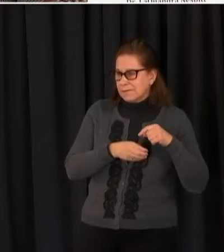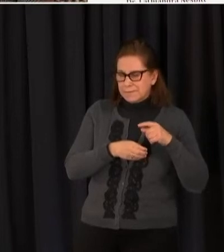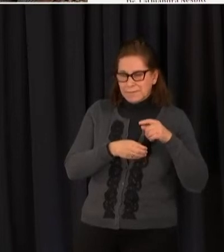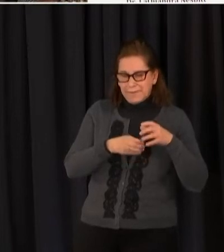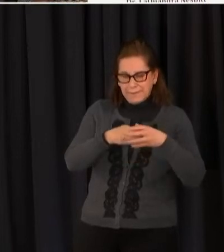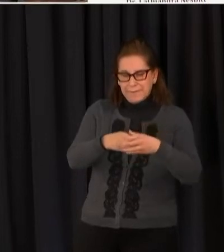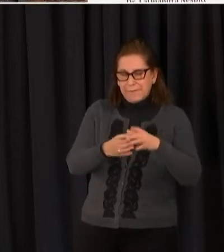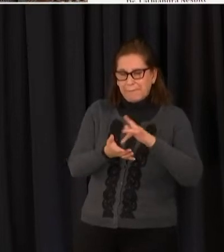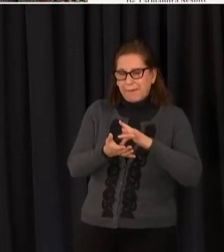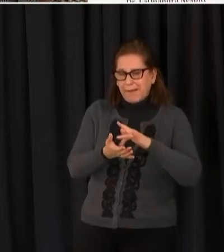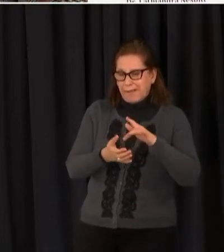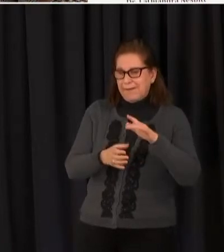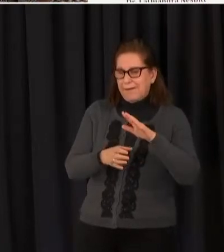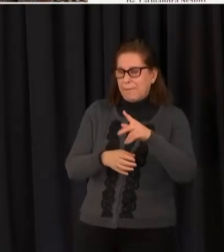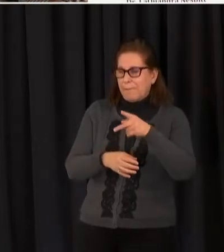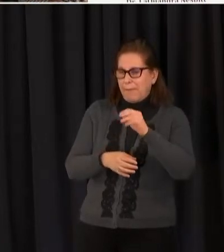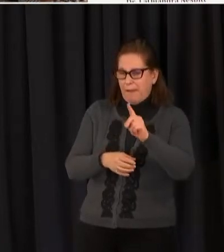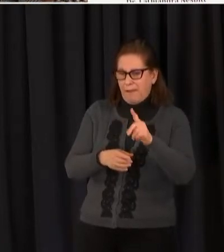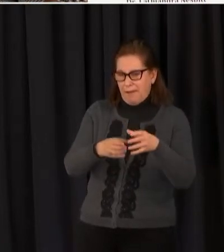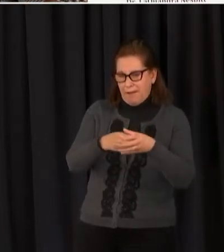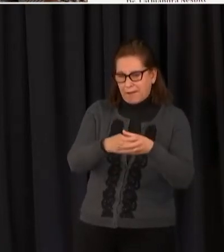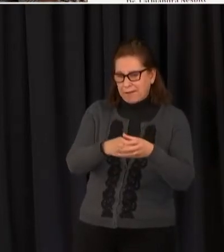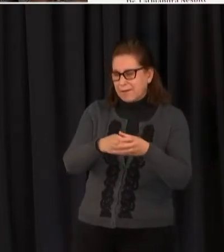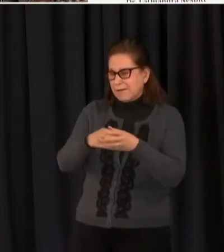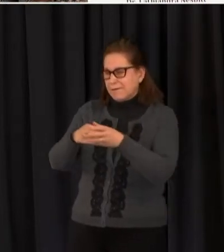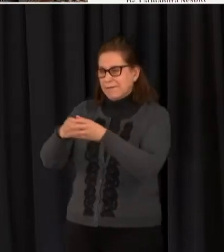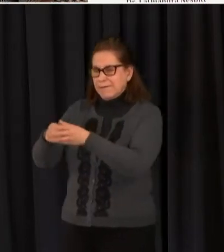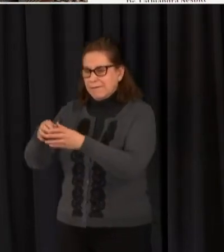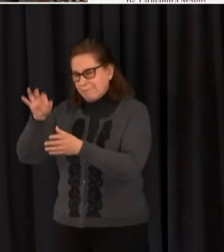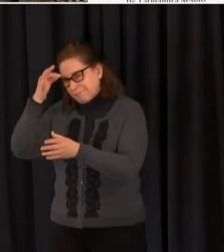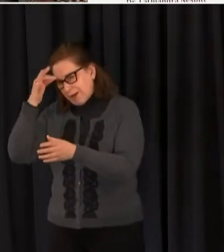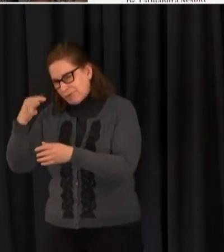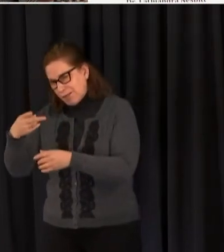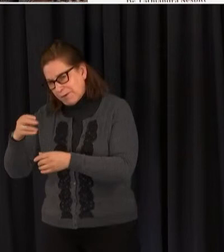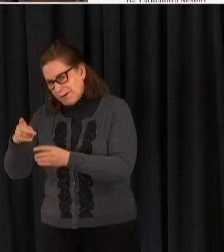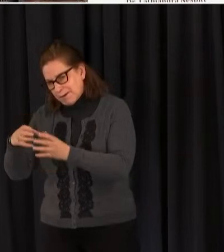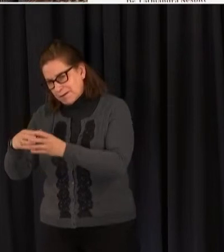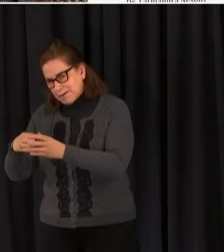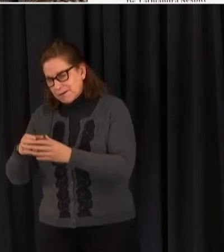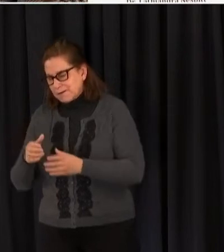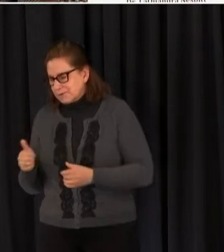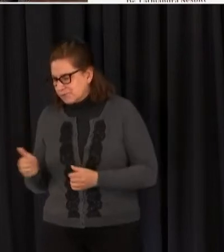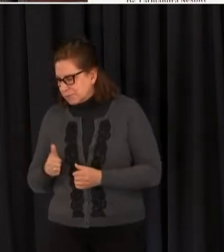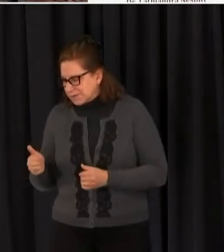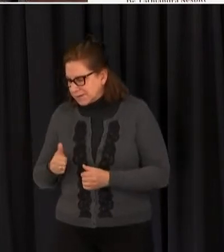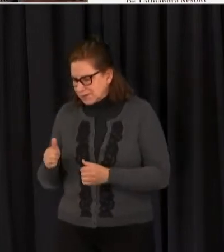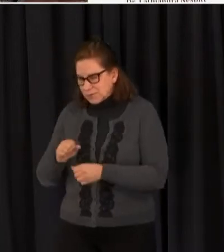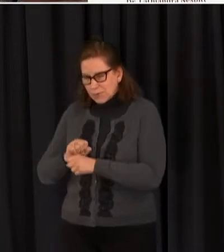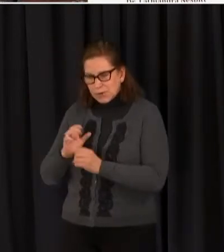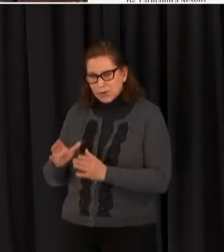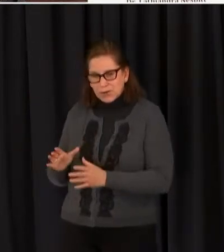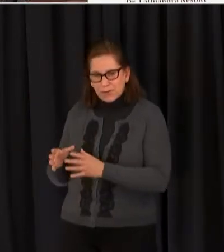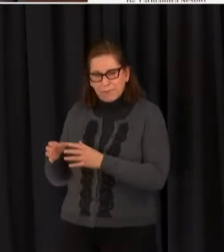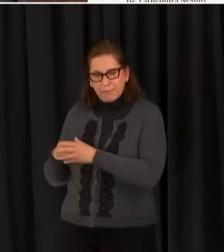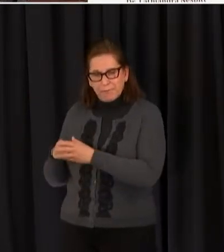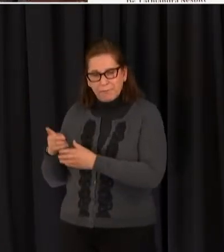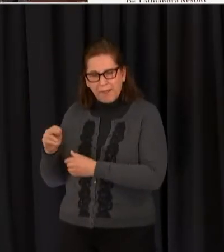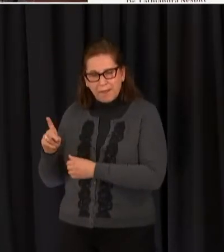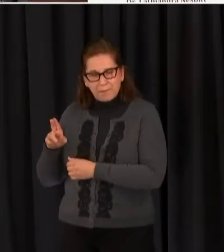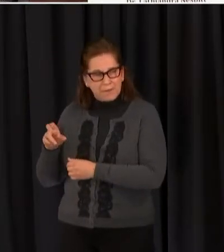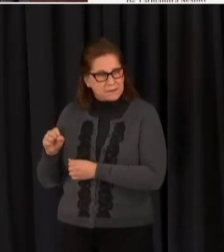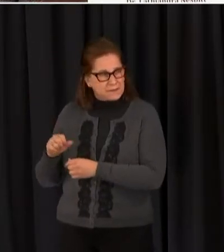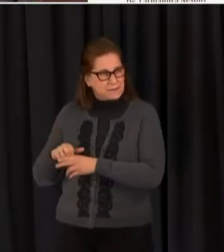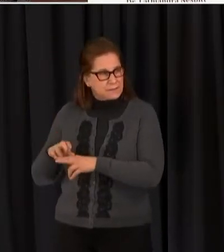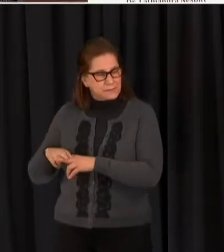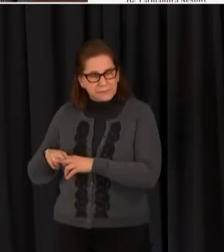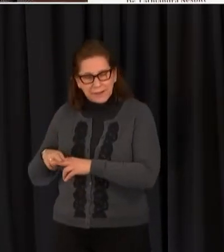have pretty much activated, in our region, have activated mass transit workers as an eligible group. And so they should register for vaccine